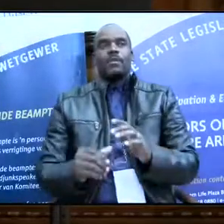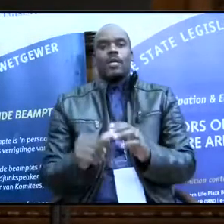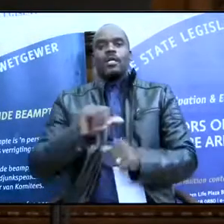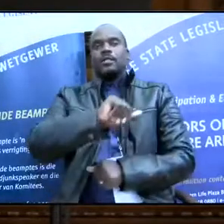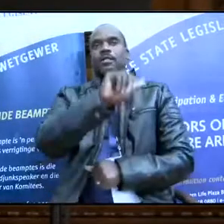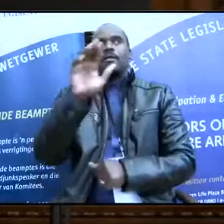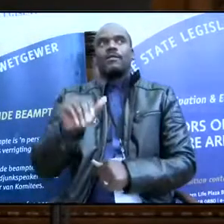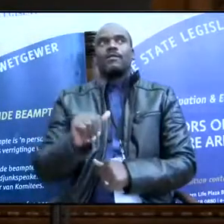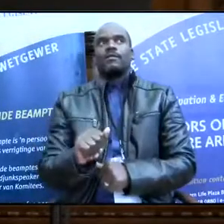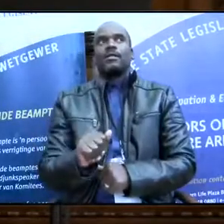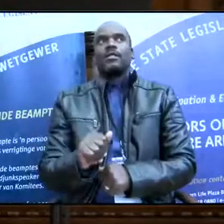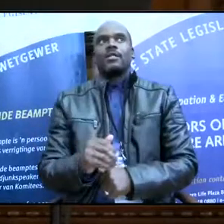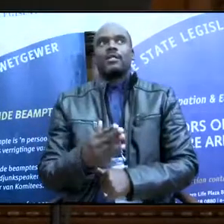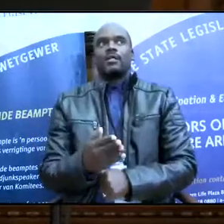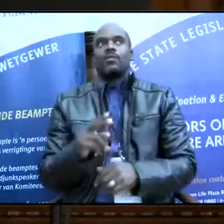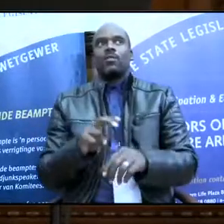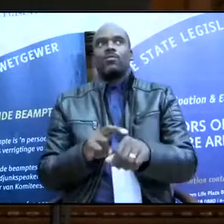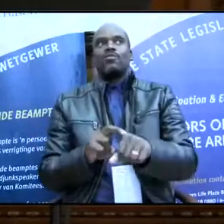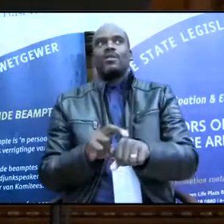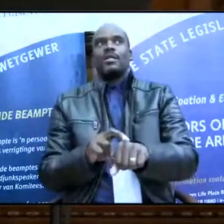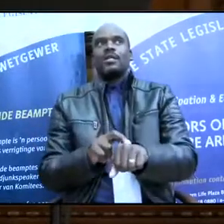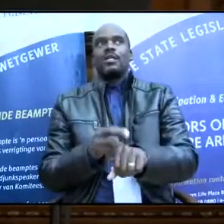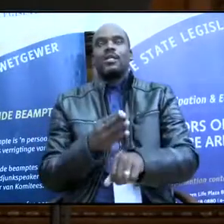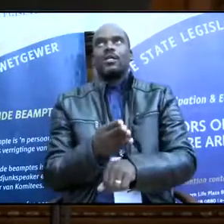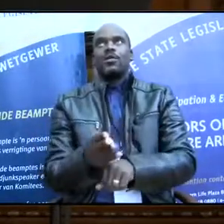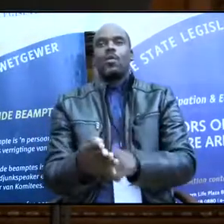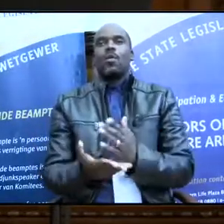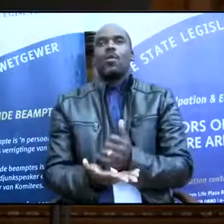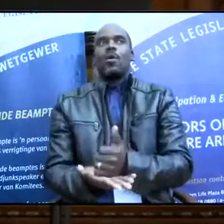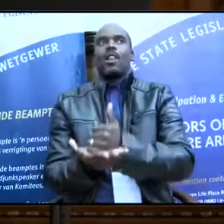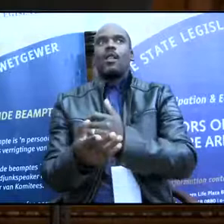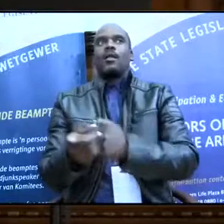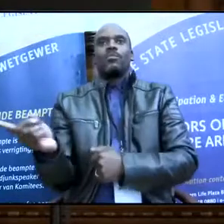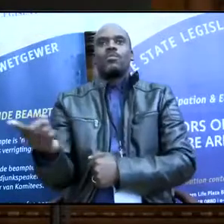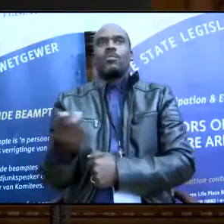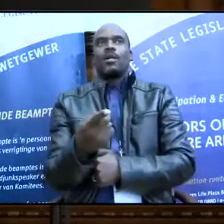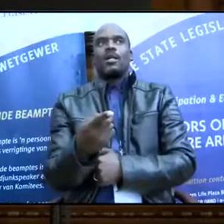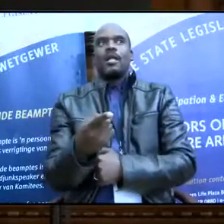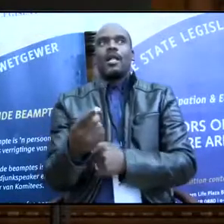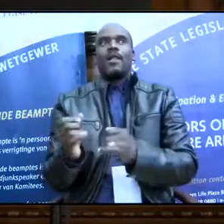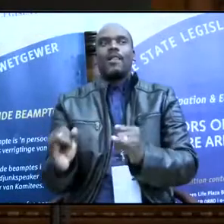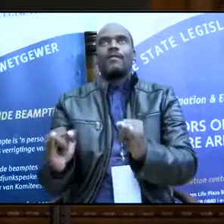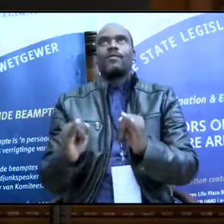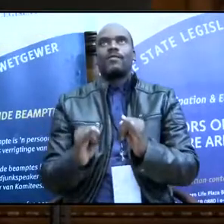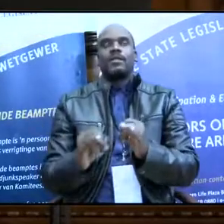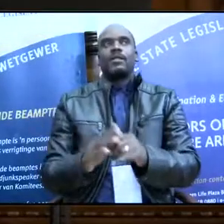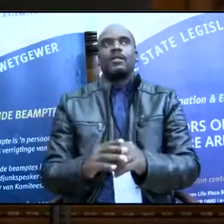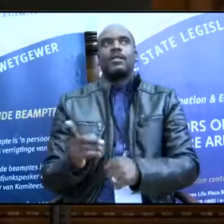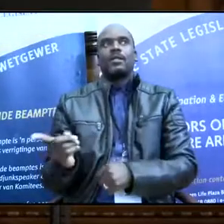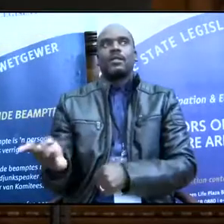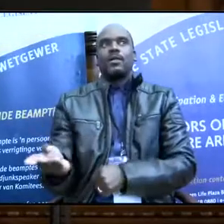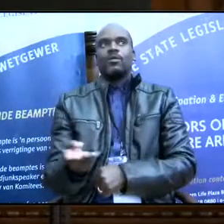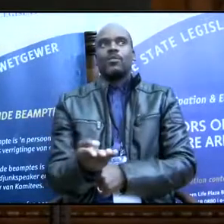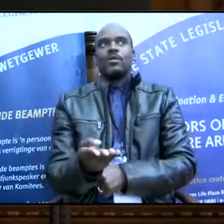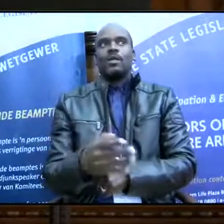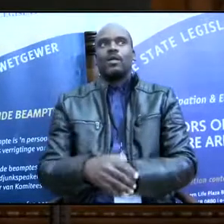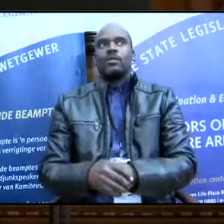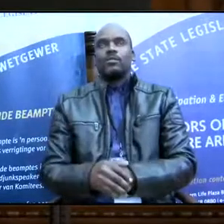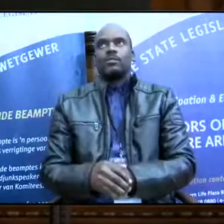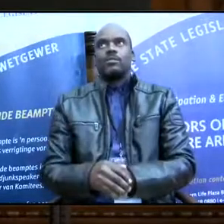time when its economic vulnerabilities had already been aggravated by a prolonged period of depressed